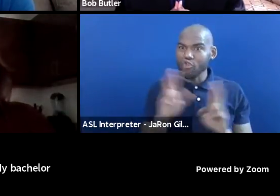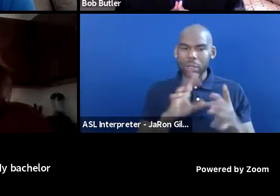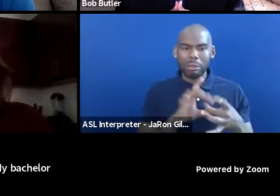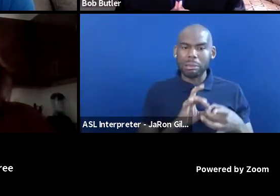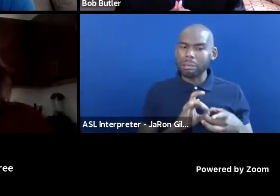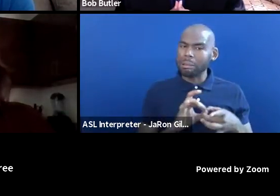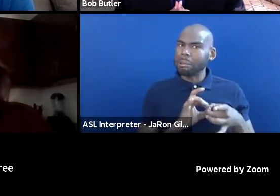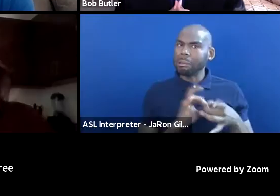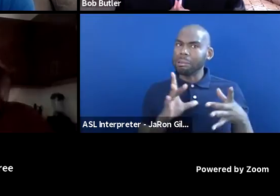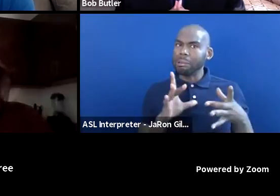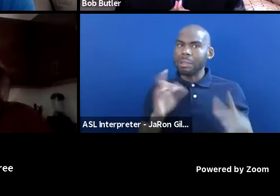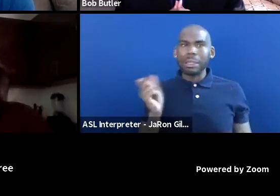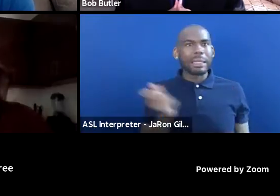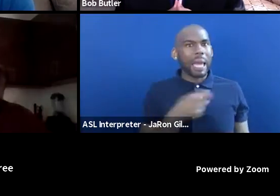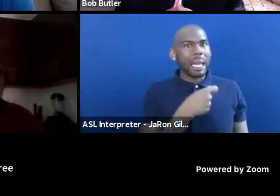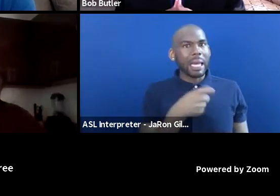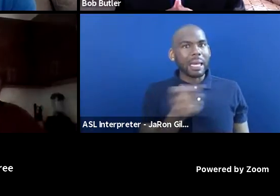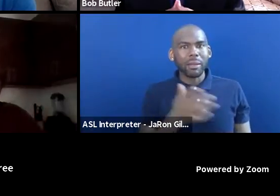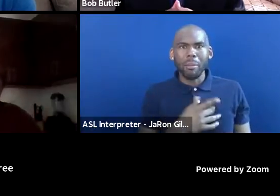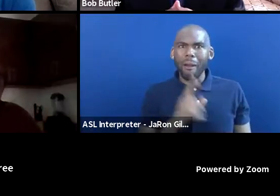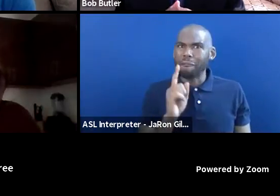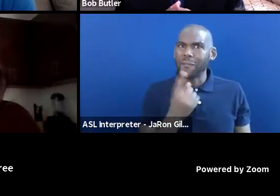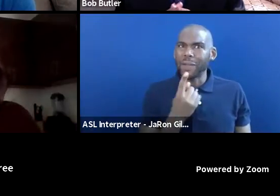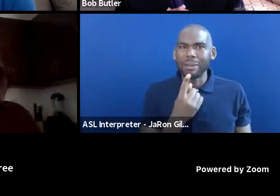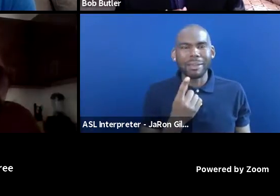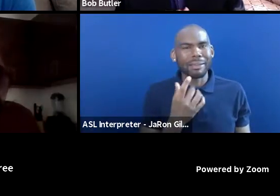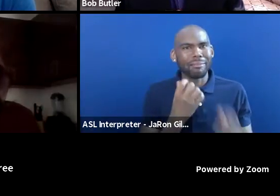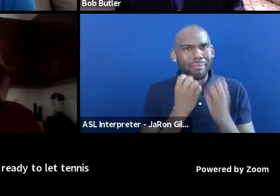first passion. And so then I played for 2 years